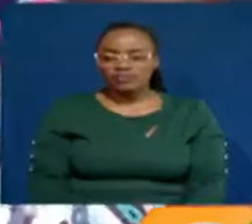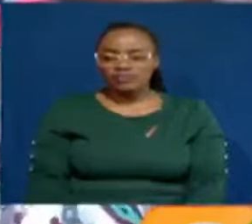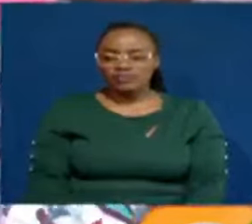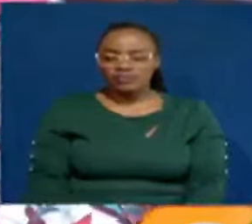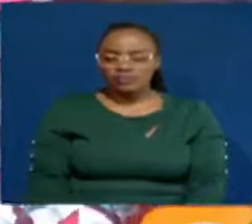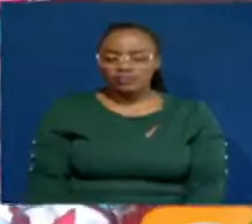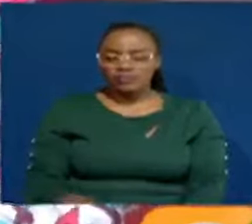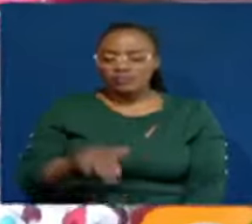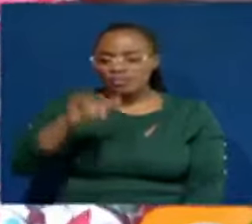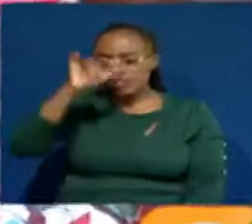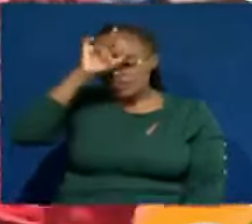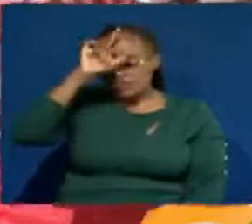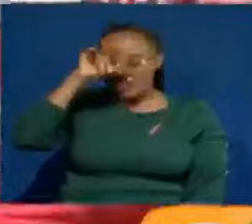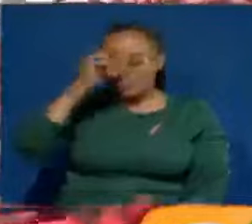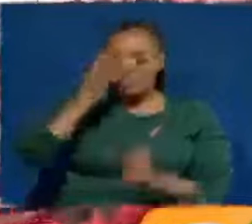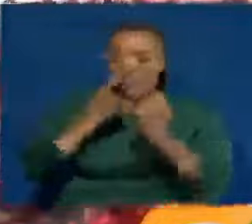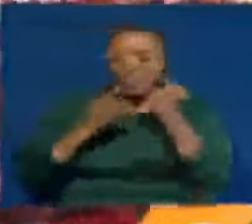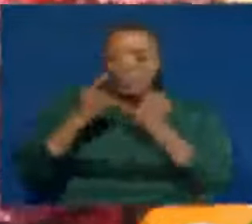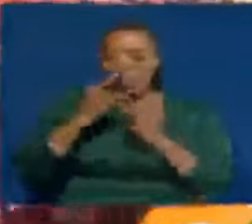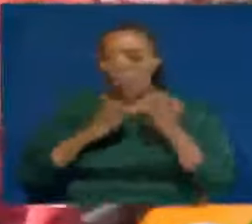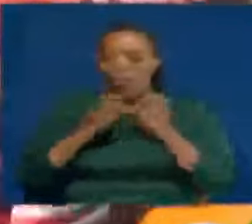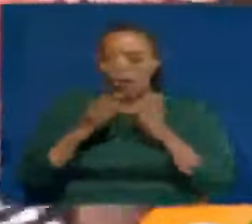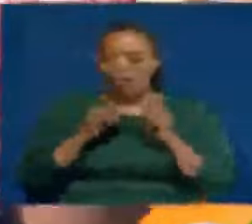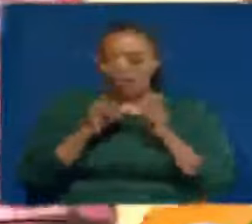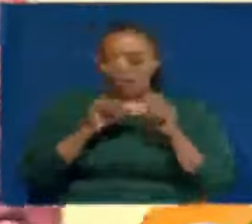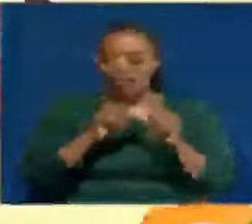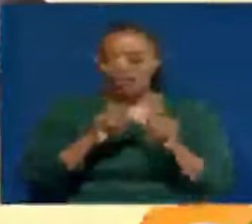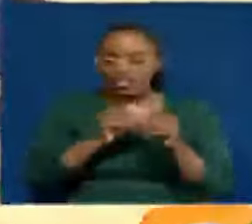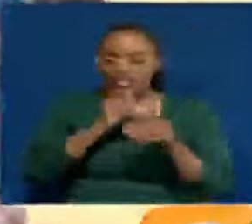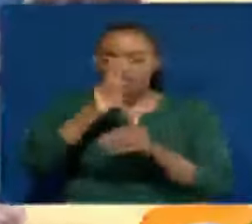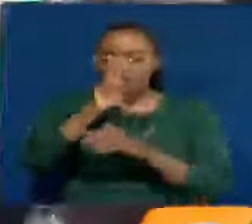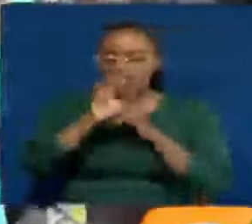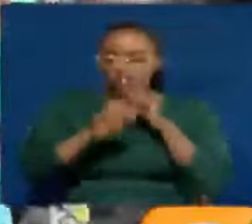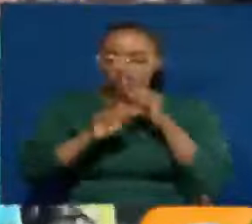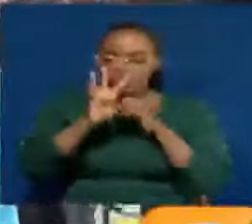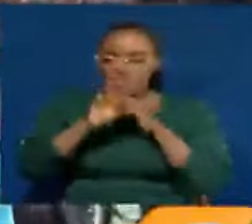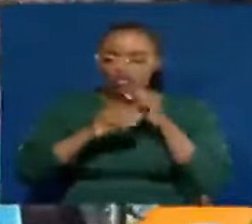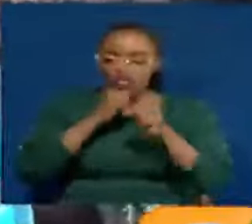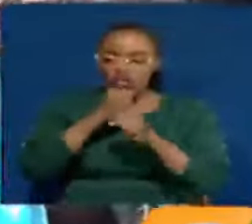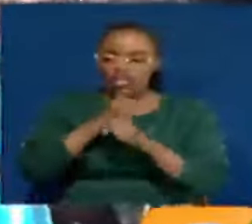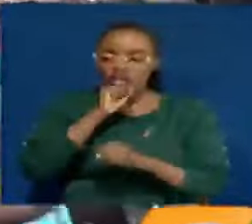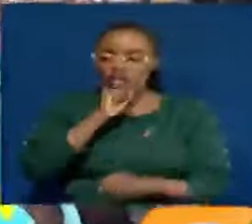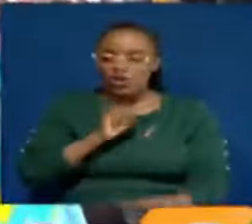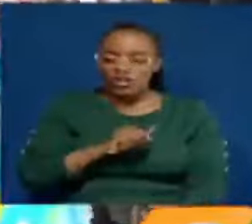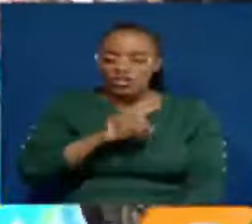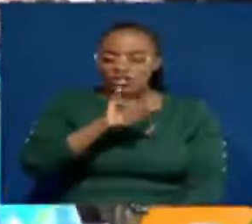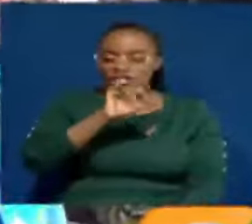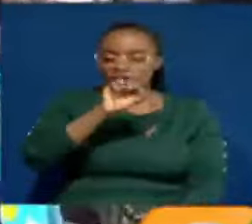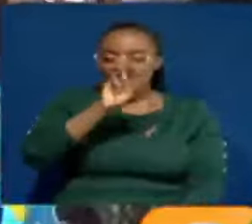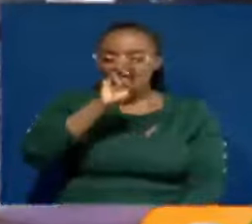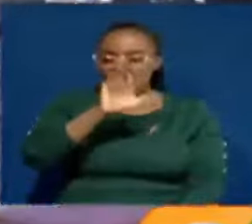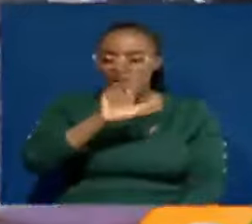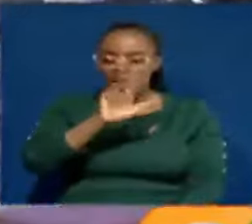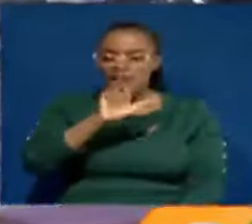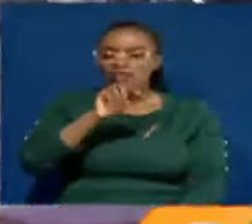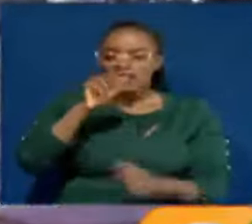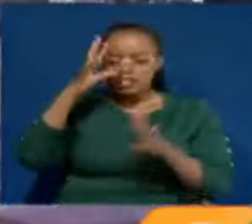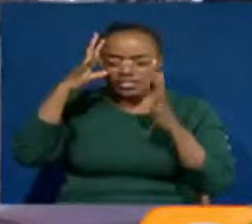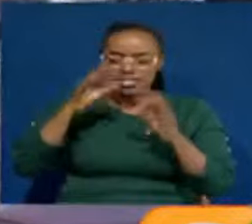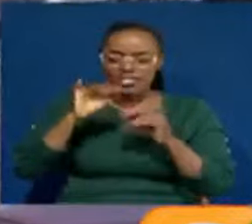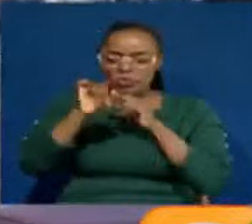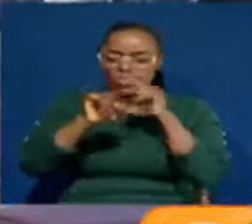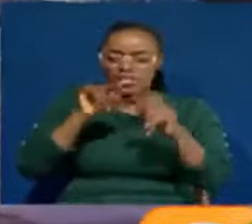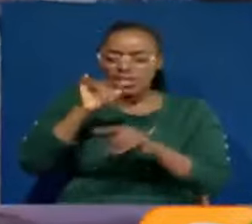Wails of a village in mourning, shattered after 24-year-old Islam Karisa descended on his father Karisa Mwaiha